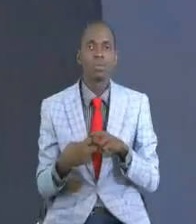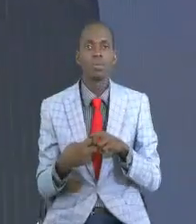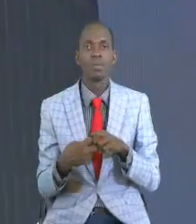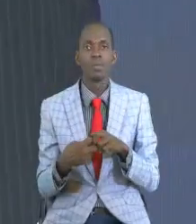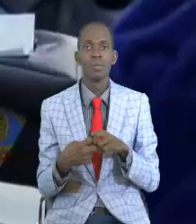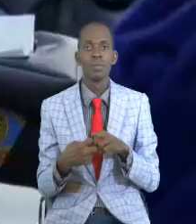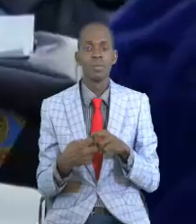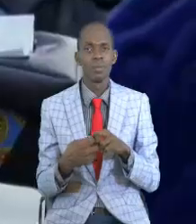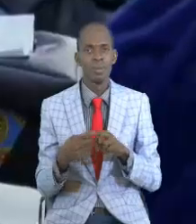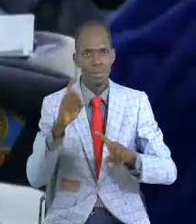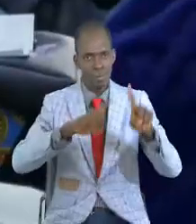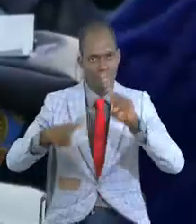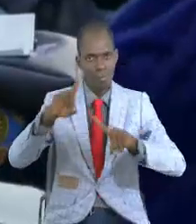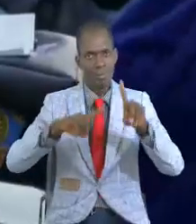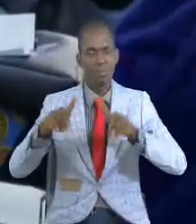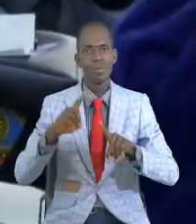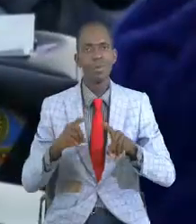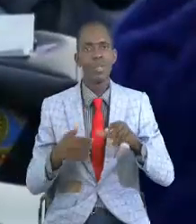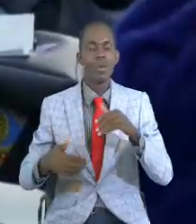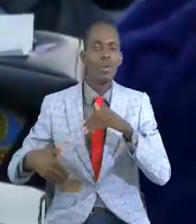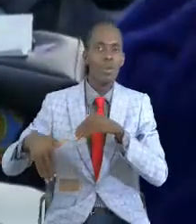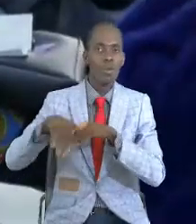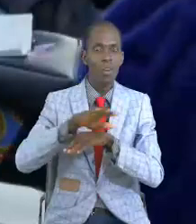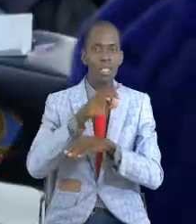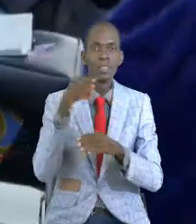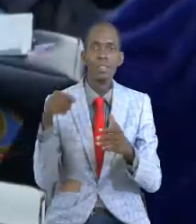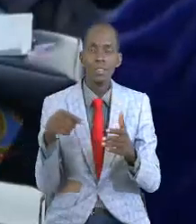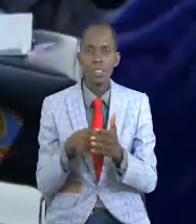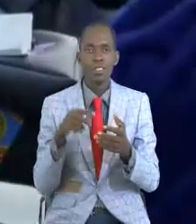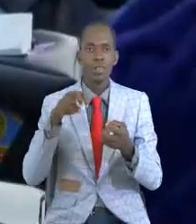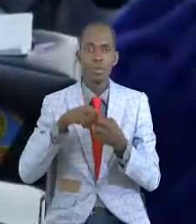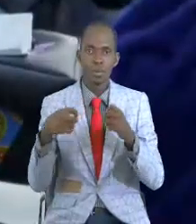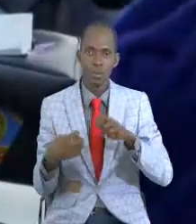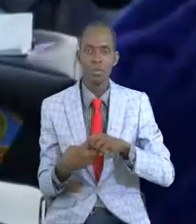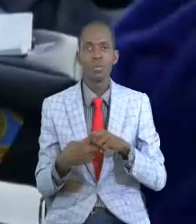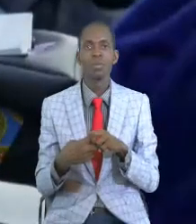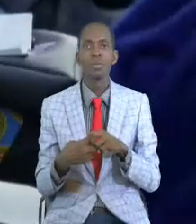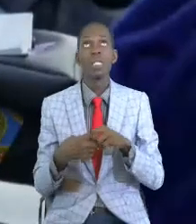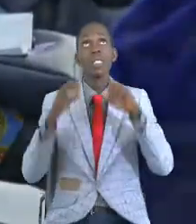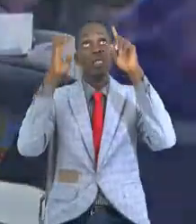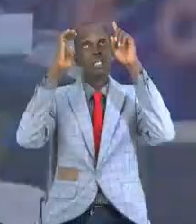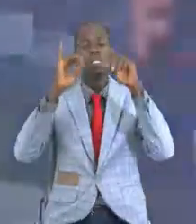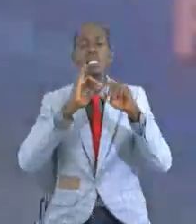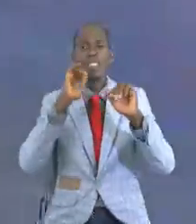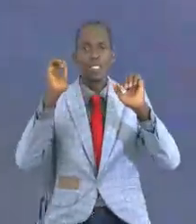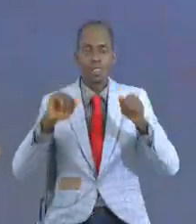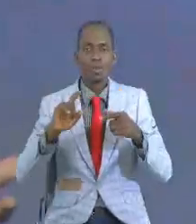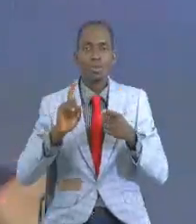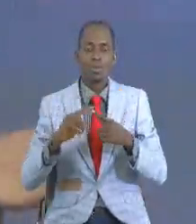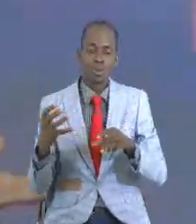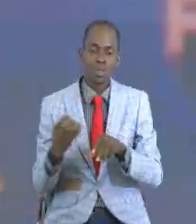talk over this huddle is able to put me across